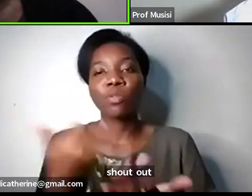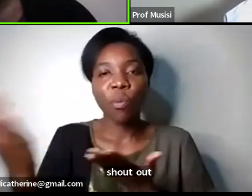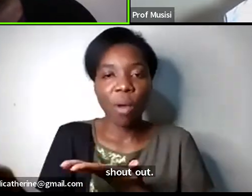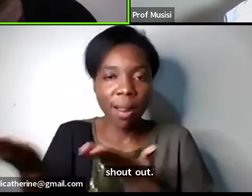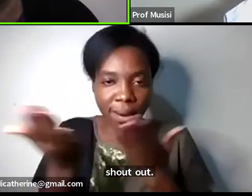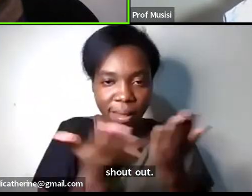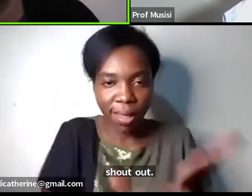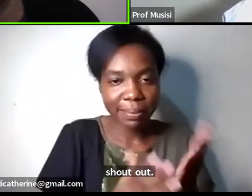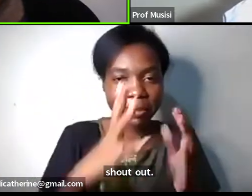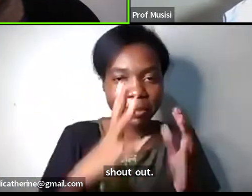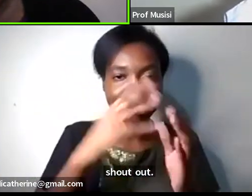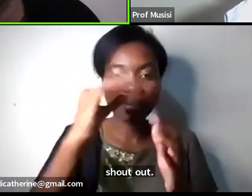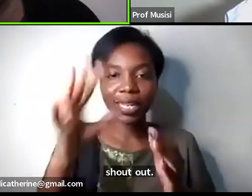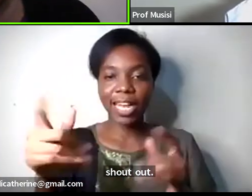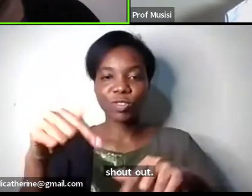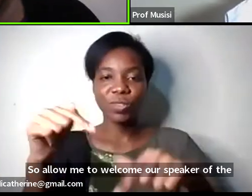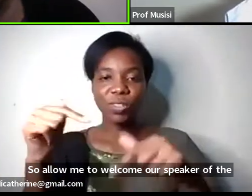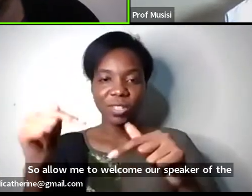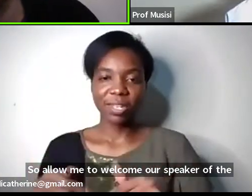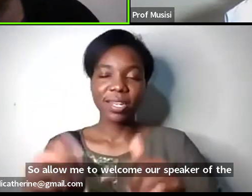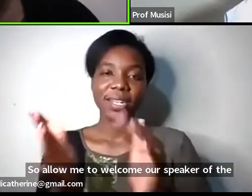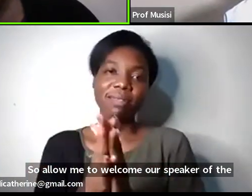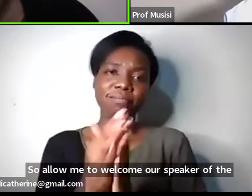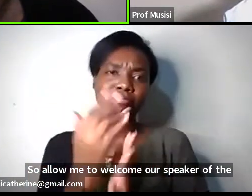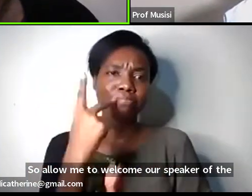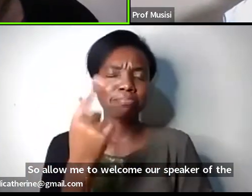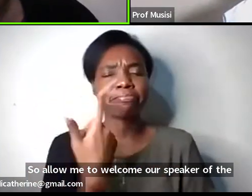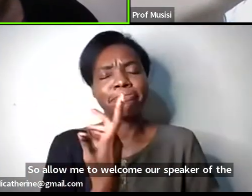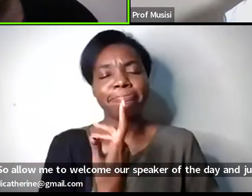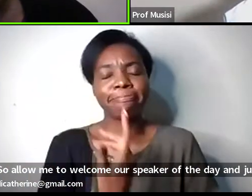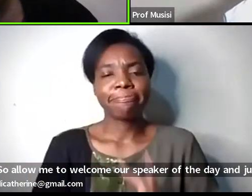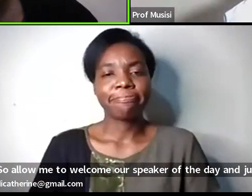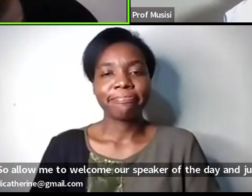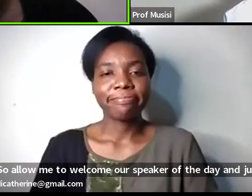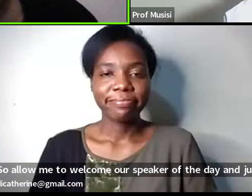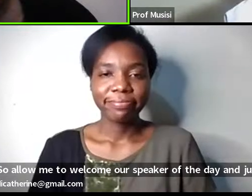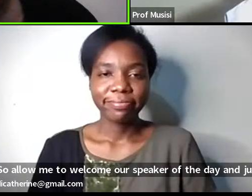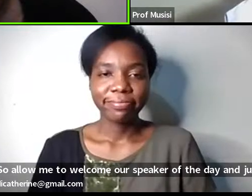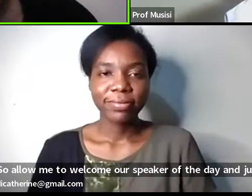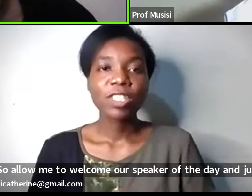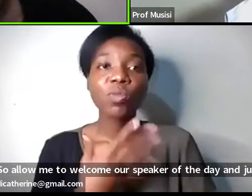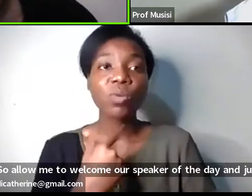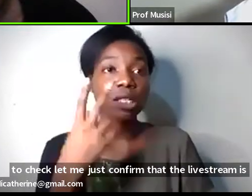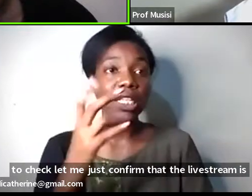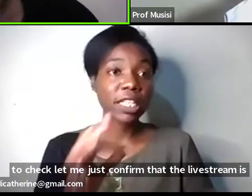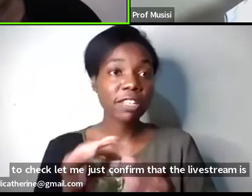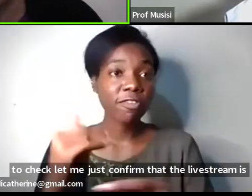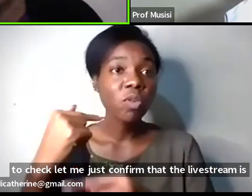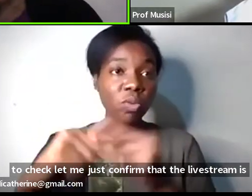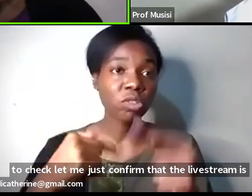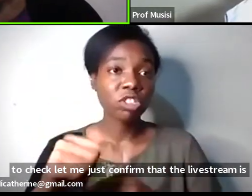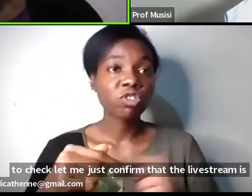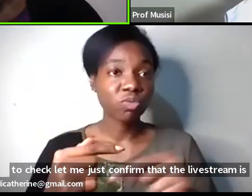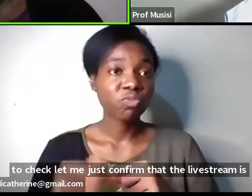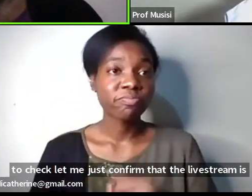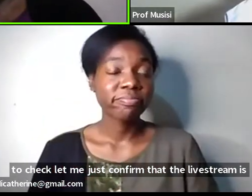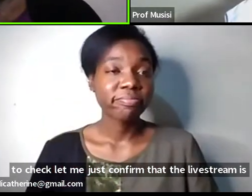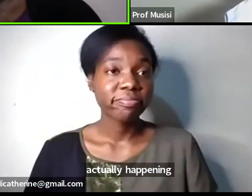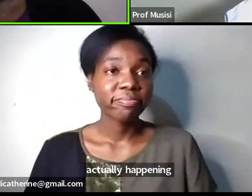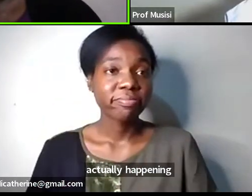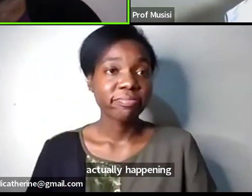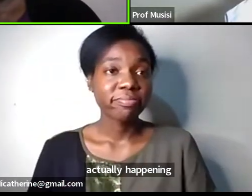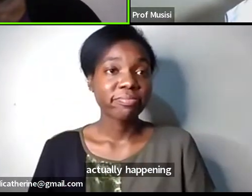of the day. And just to check, let me just confirm that the live stream is actually happening.